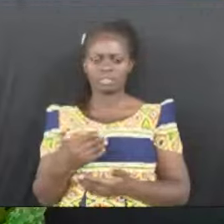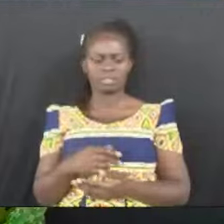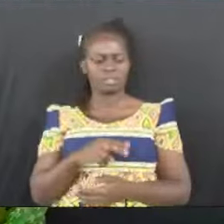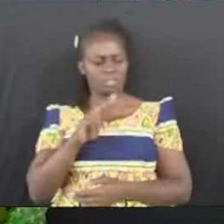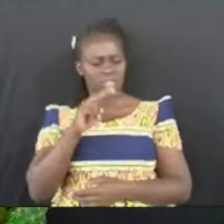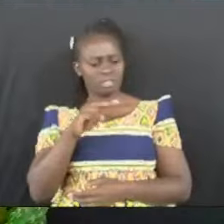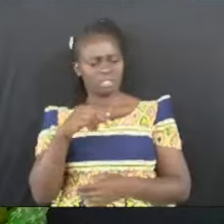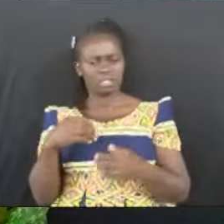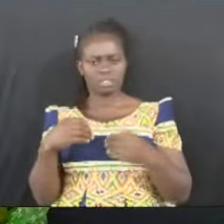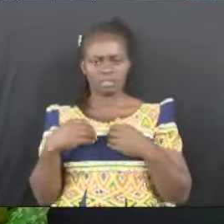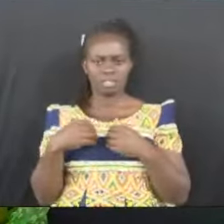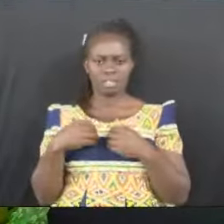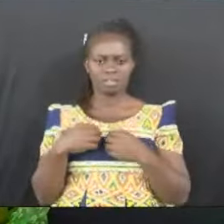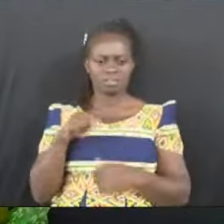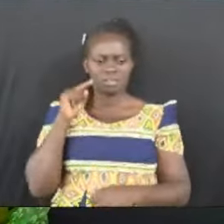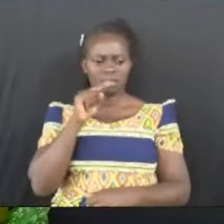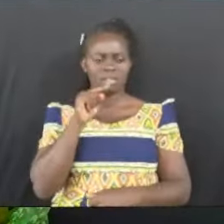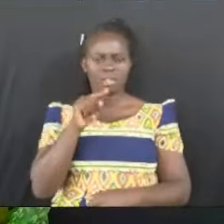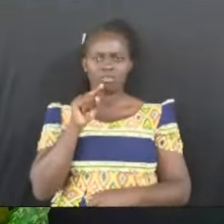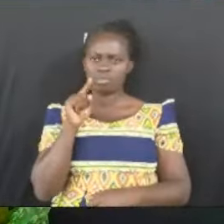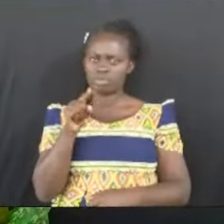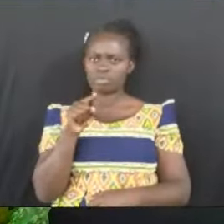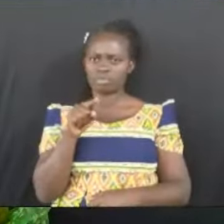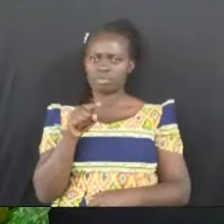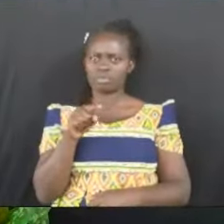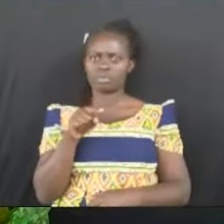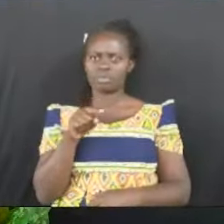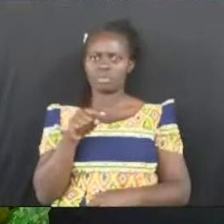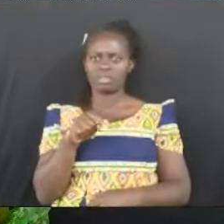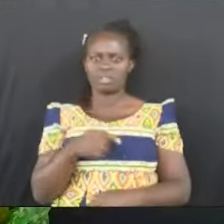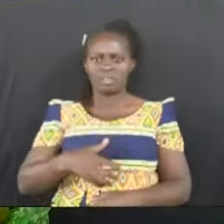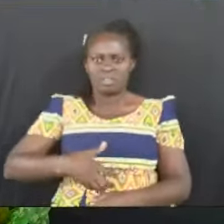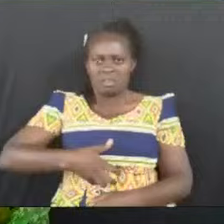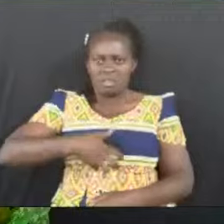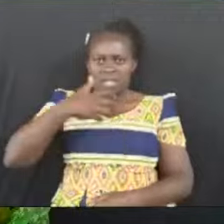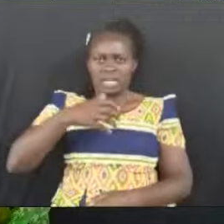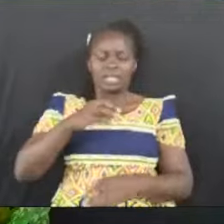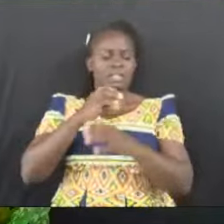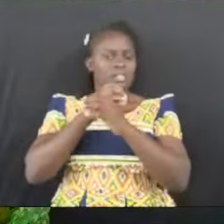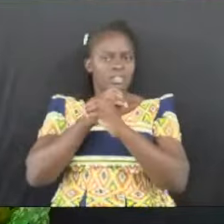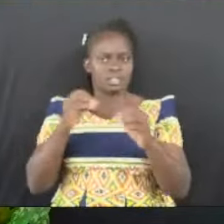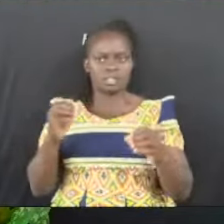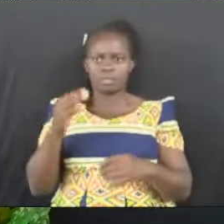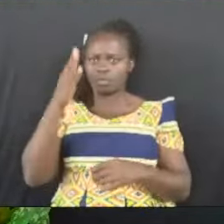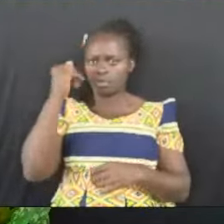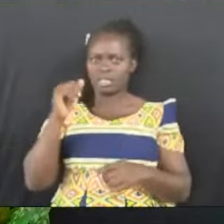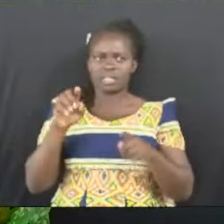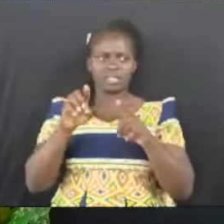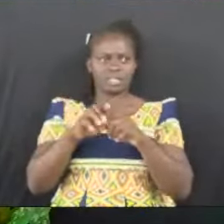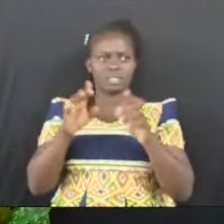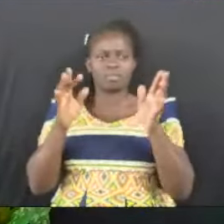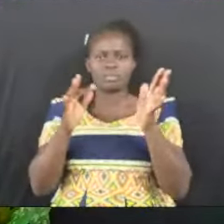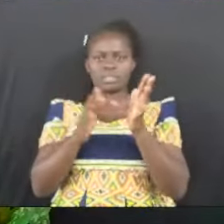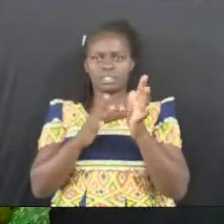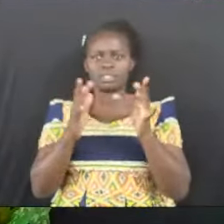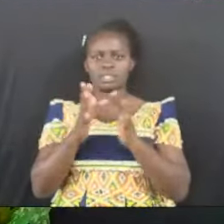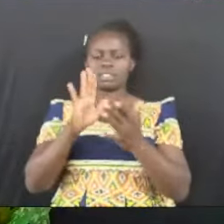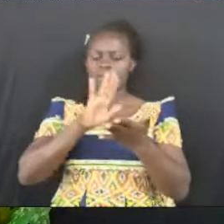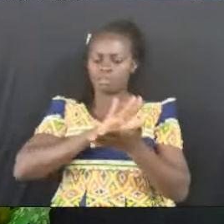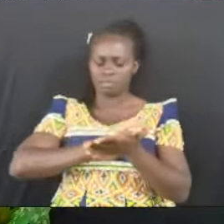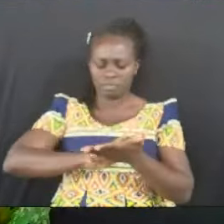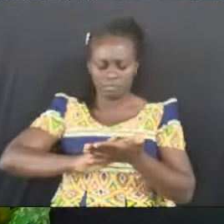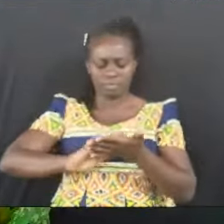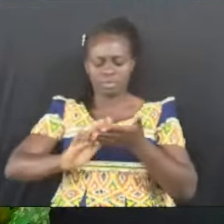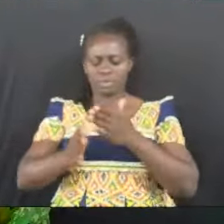personally. But why? Because Jesus, he made himself poor, though he was rich.